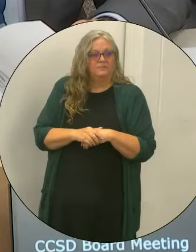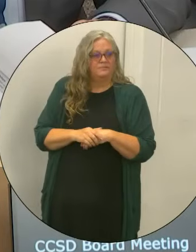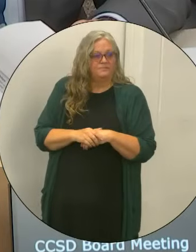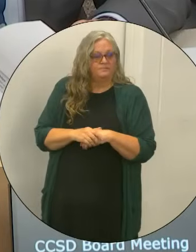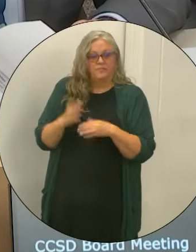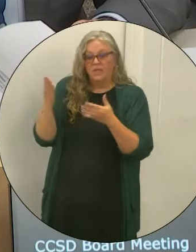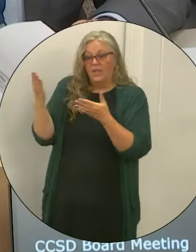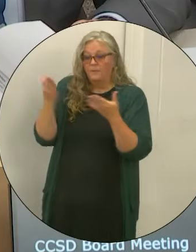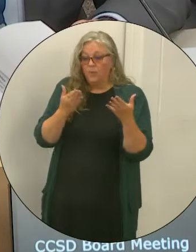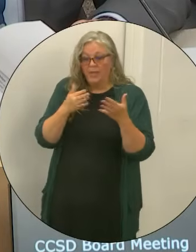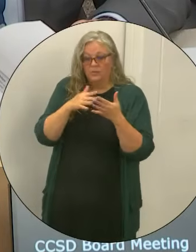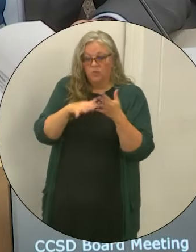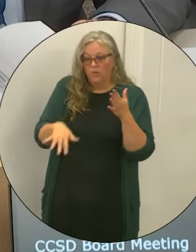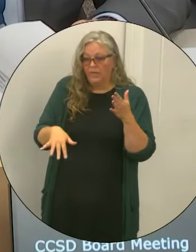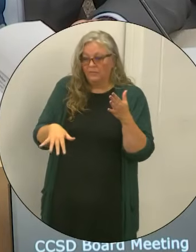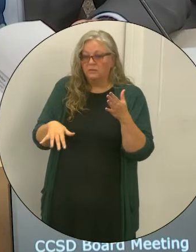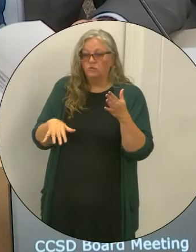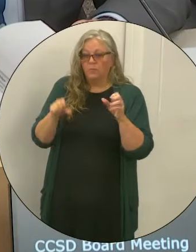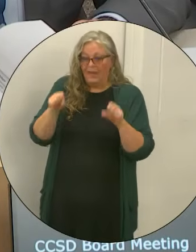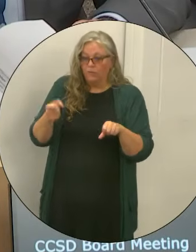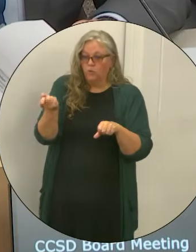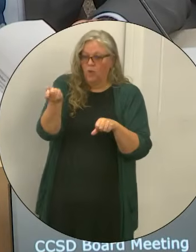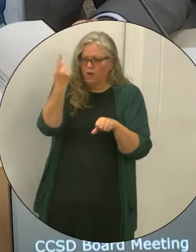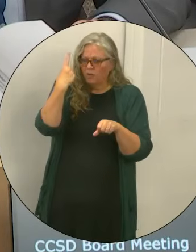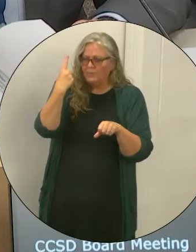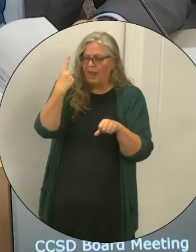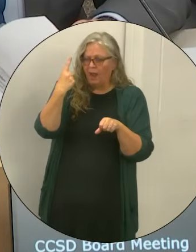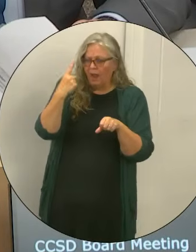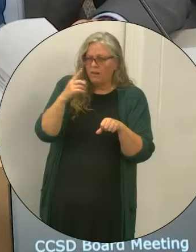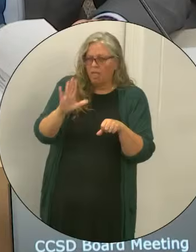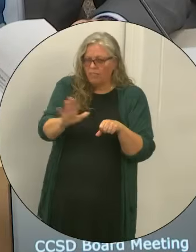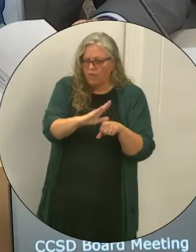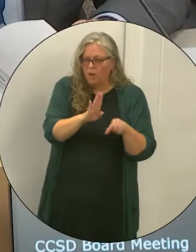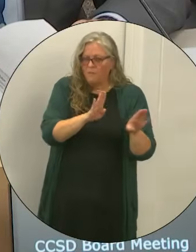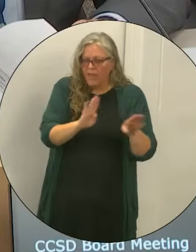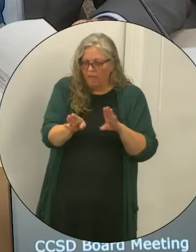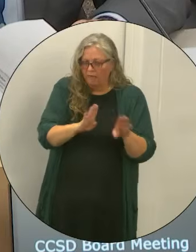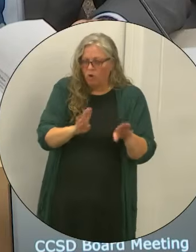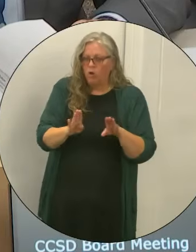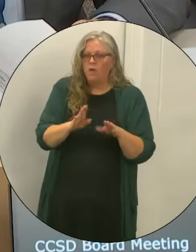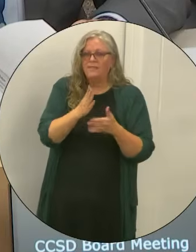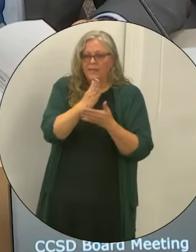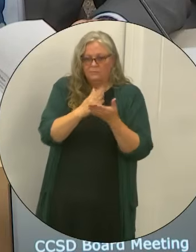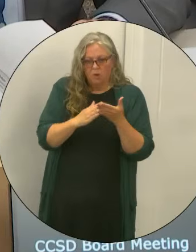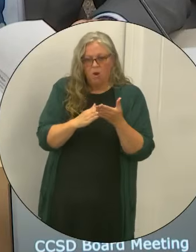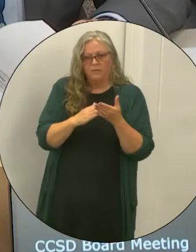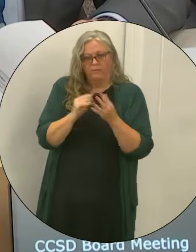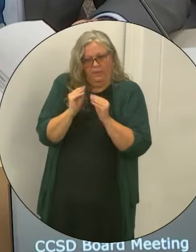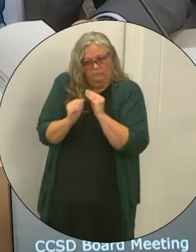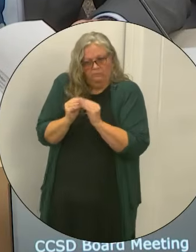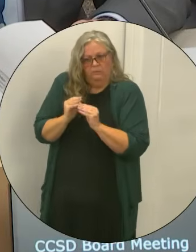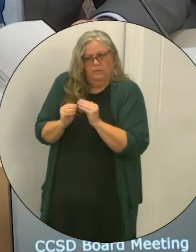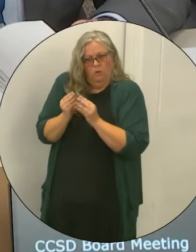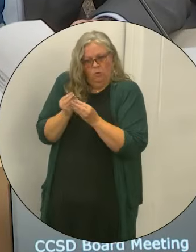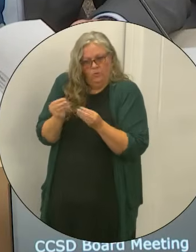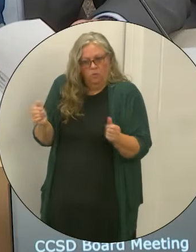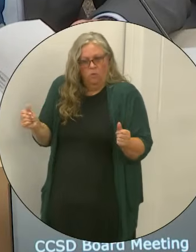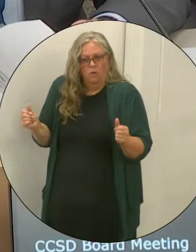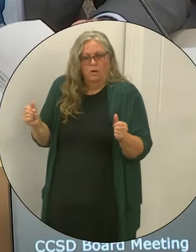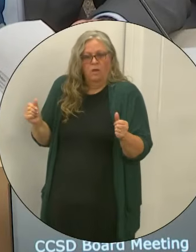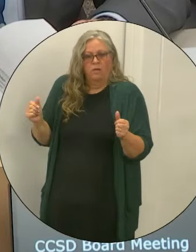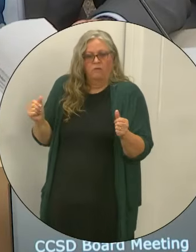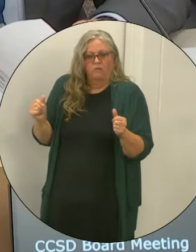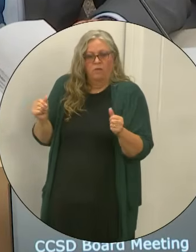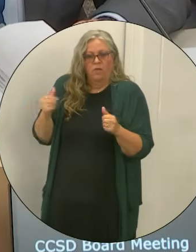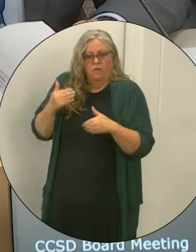point of understanding those behaviors through the restorative processes and approaches so that we can ensure